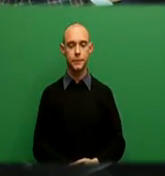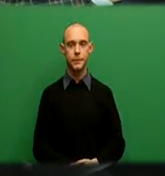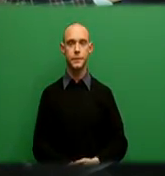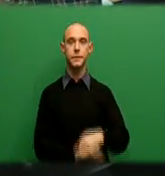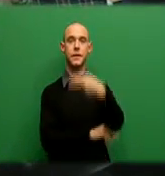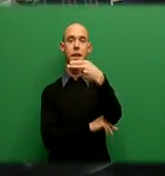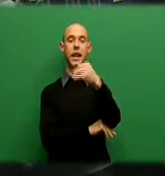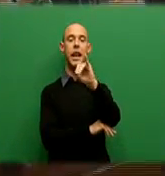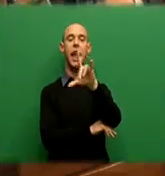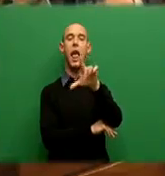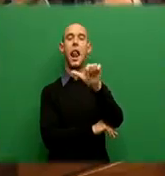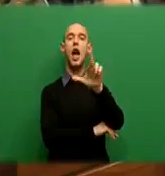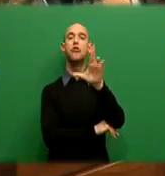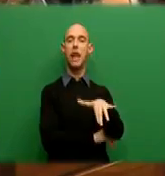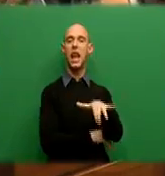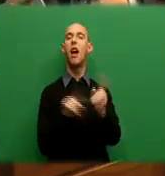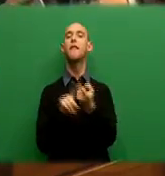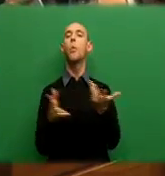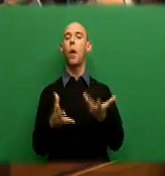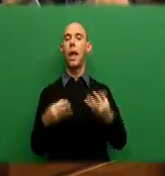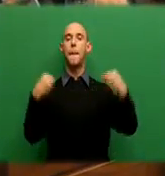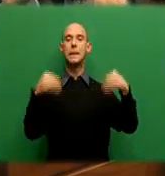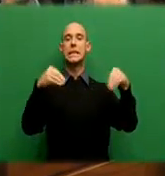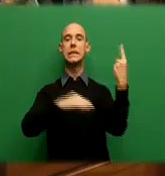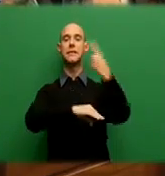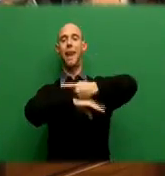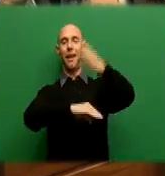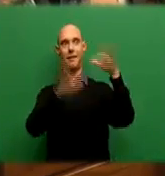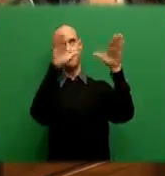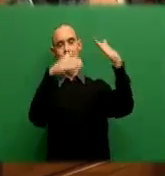Hilary Jaffe from Business Day. Governor,